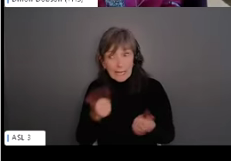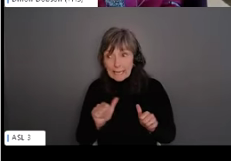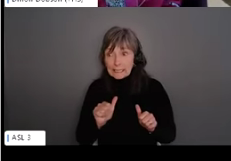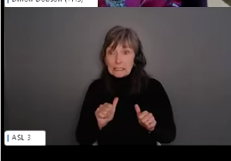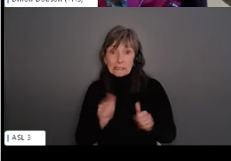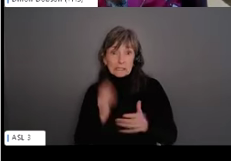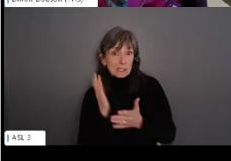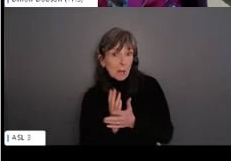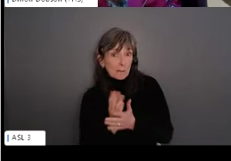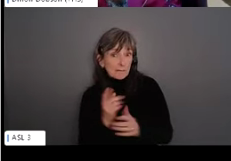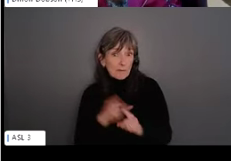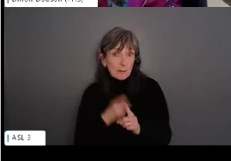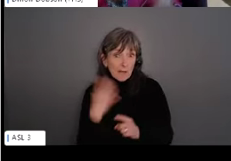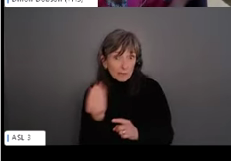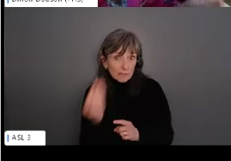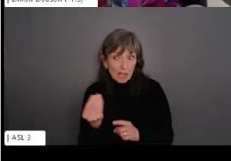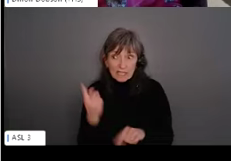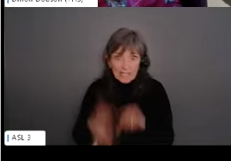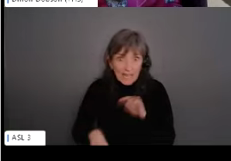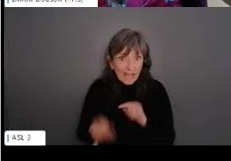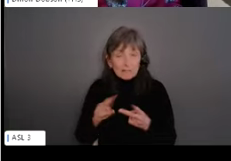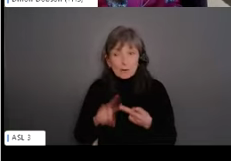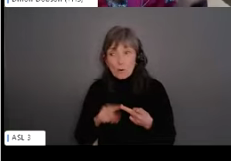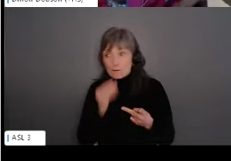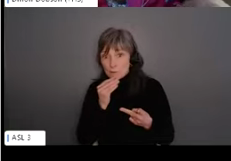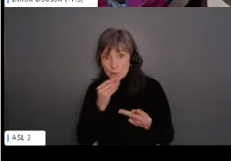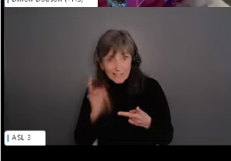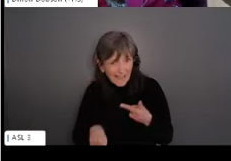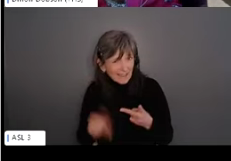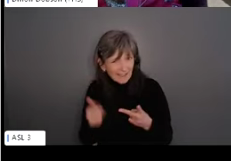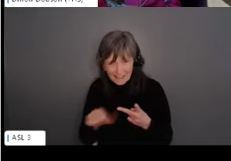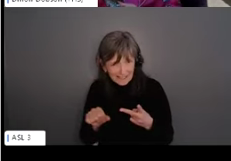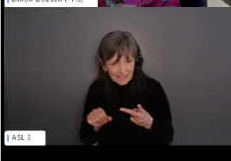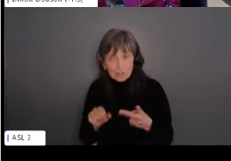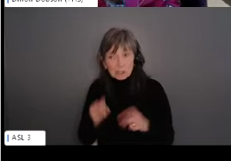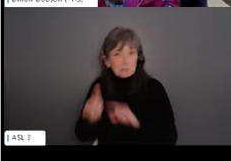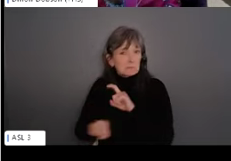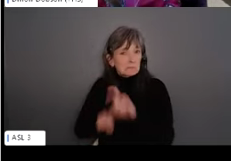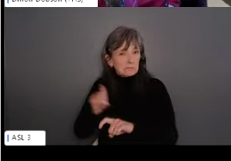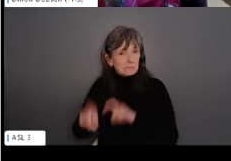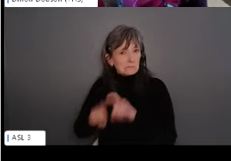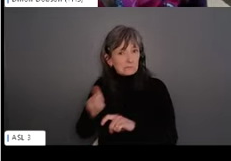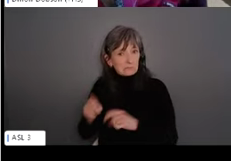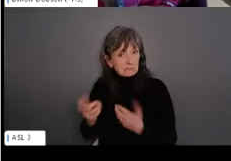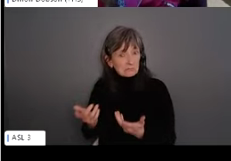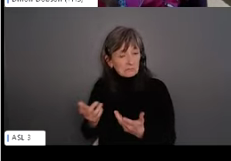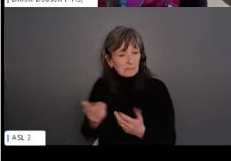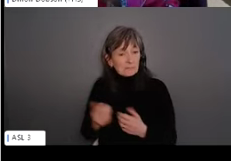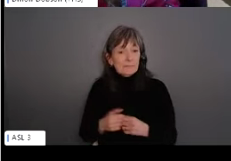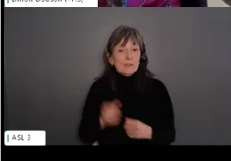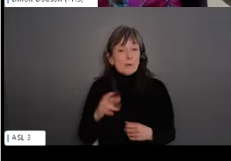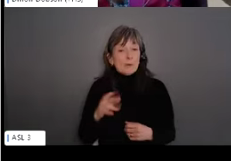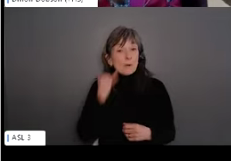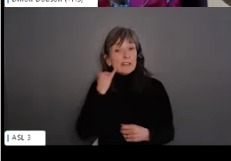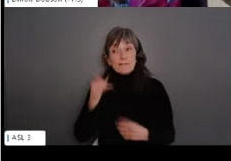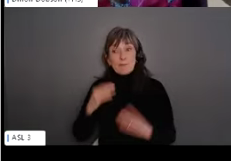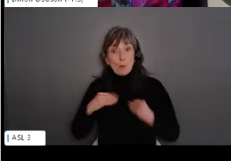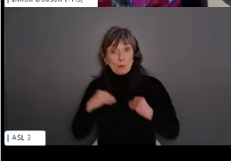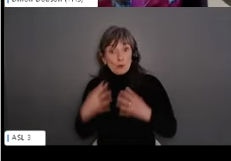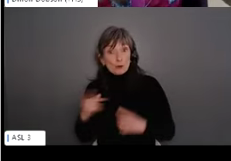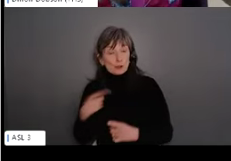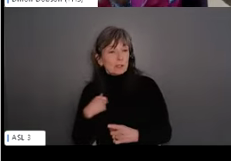tell you something. Also, normalizing it. We sometimes hear that when an owner is in an unsafe environment, their animal has